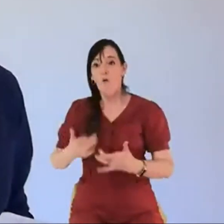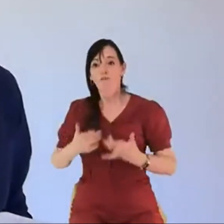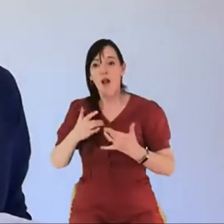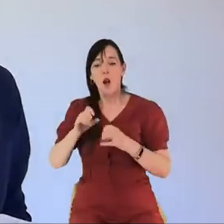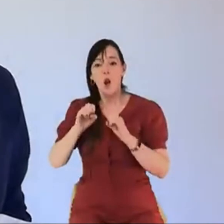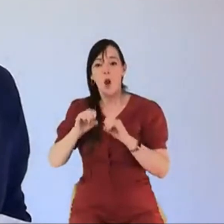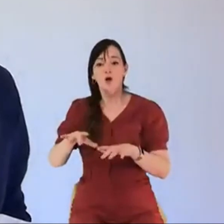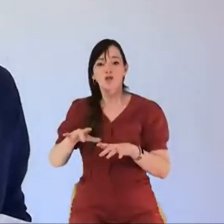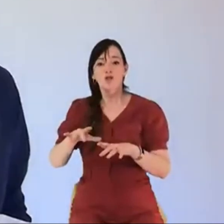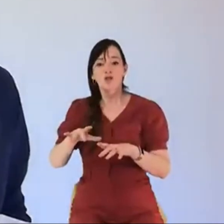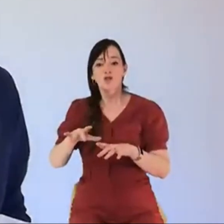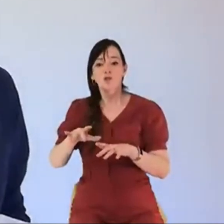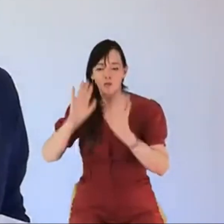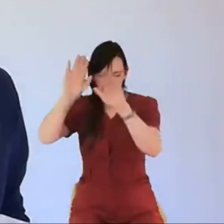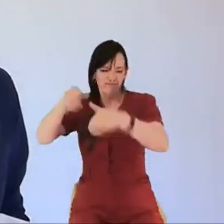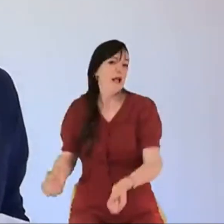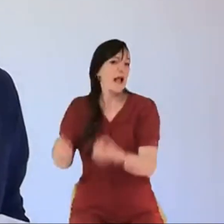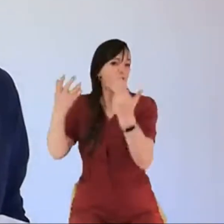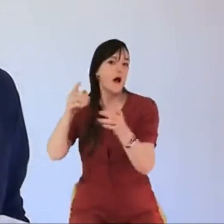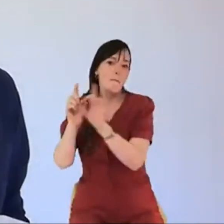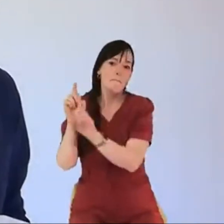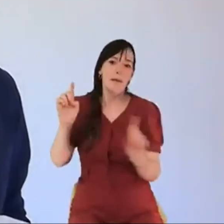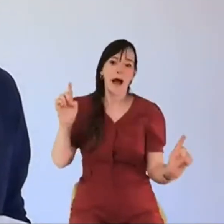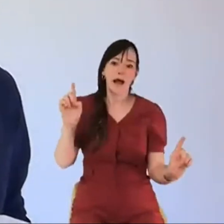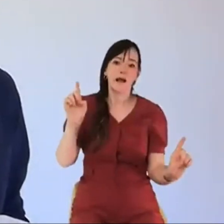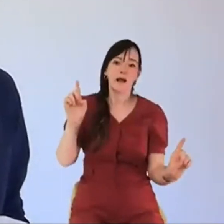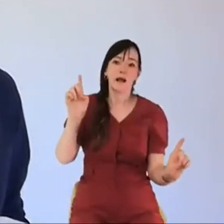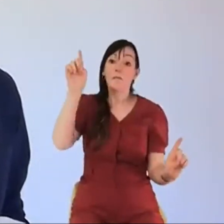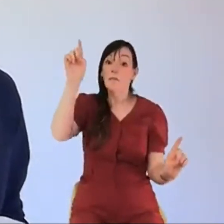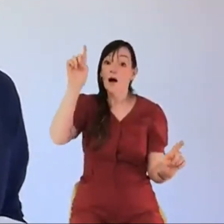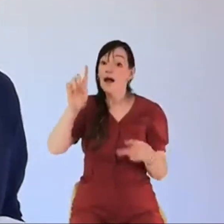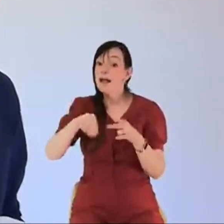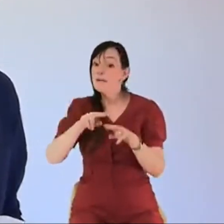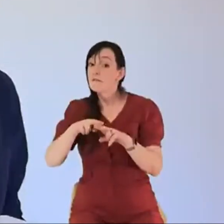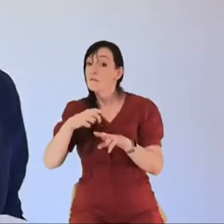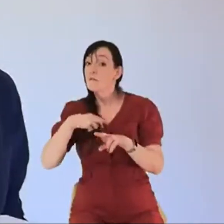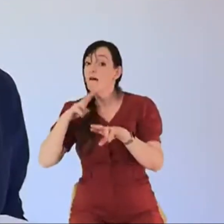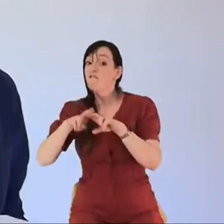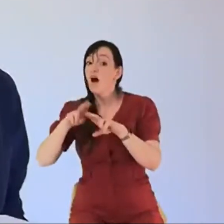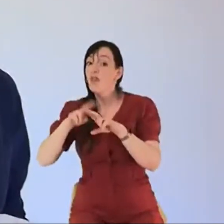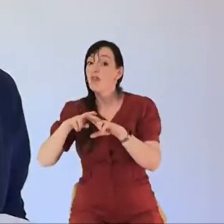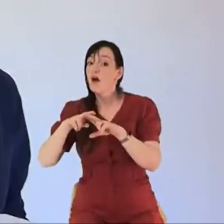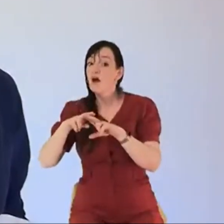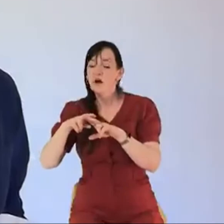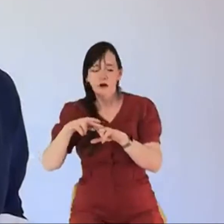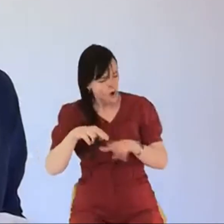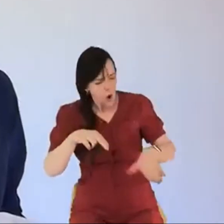but if dad has got hold of me